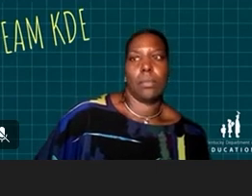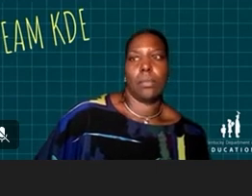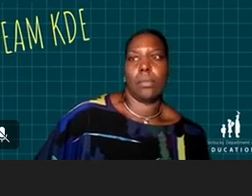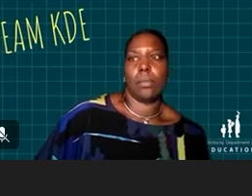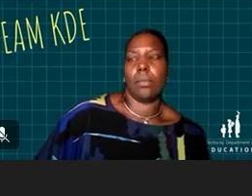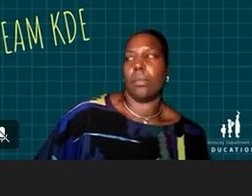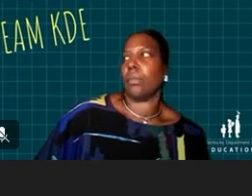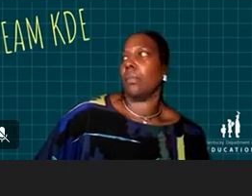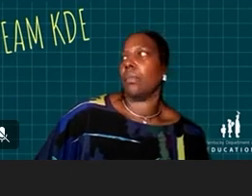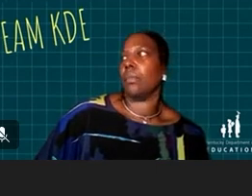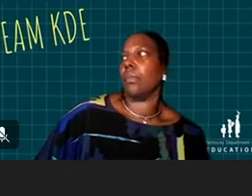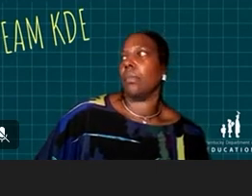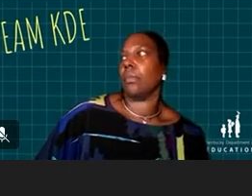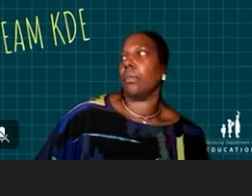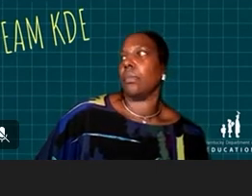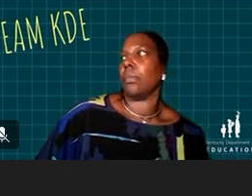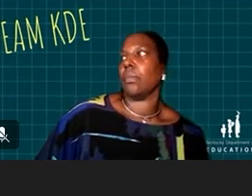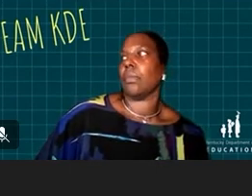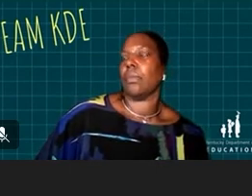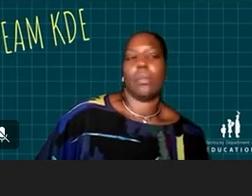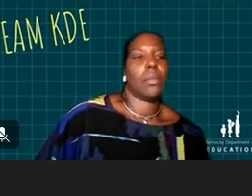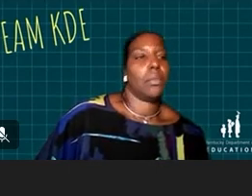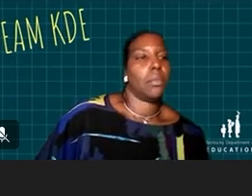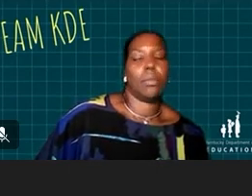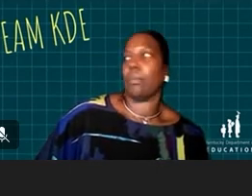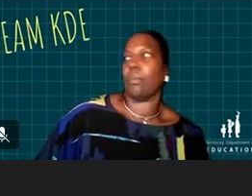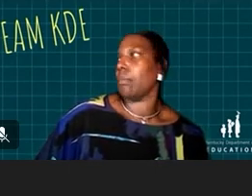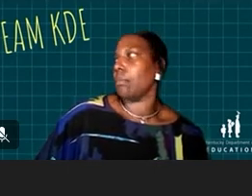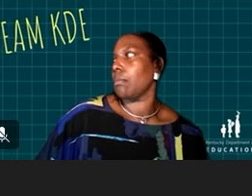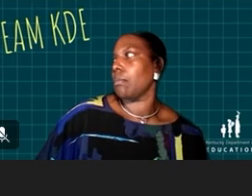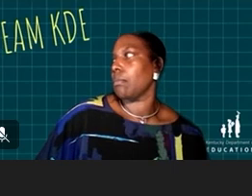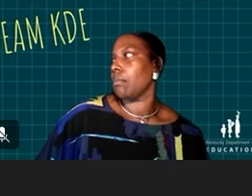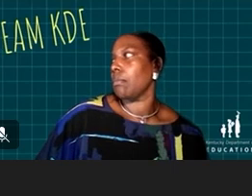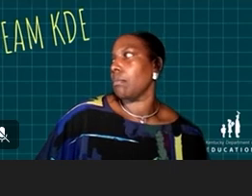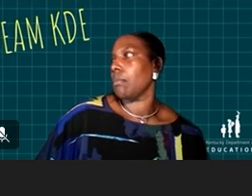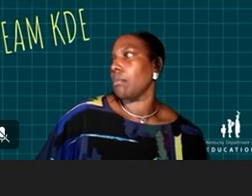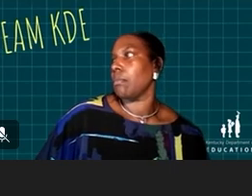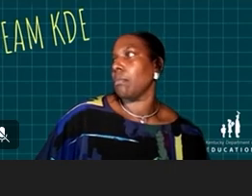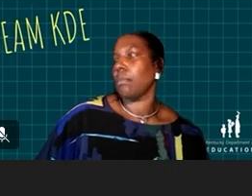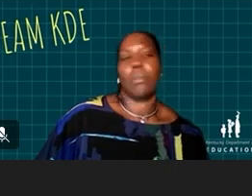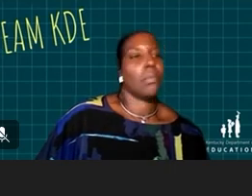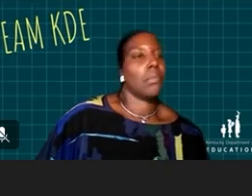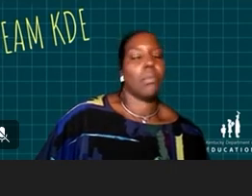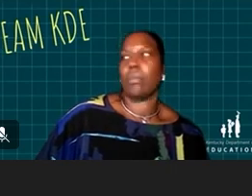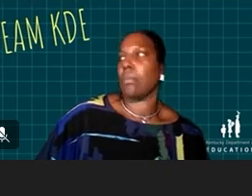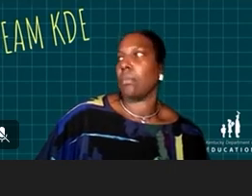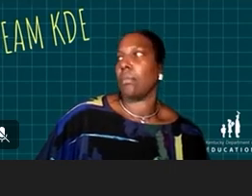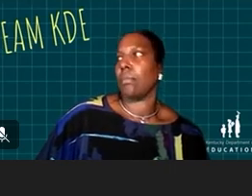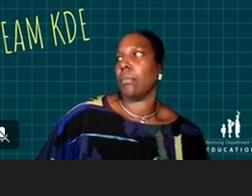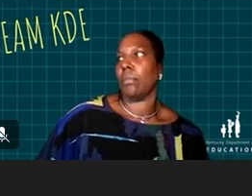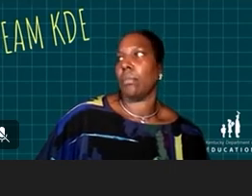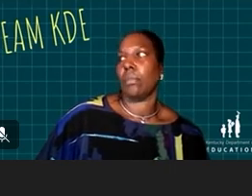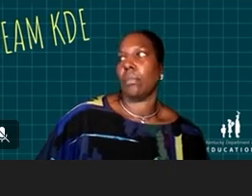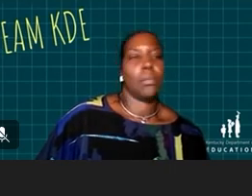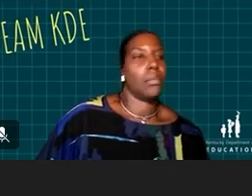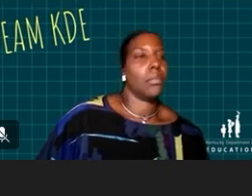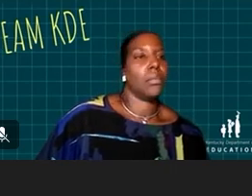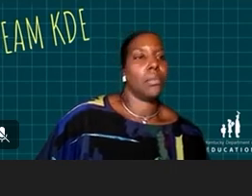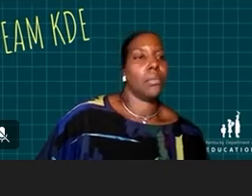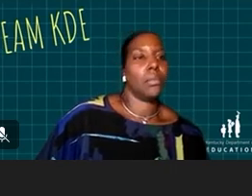requesting self-provisioned in the first place. I think the last one I saw was like 5 or 6 pages long. It